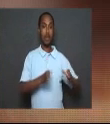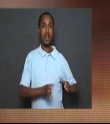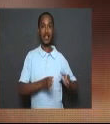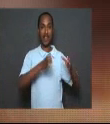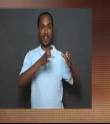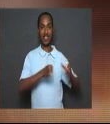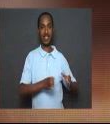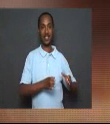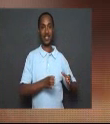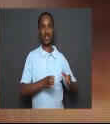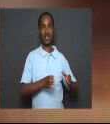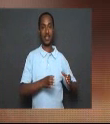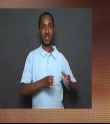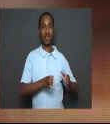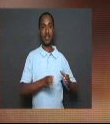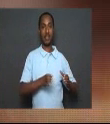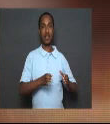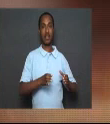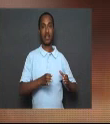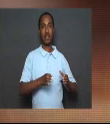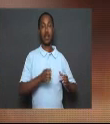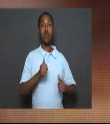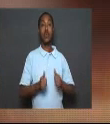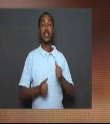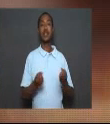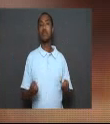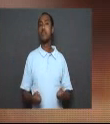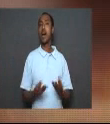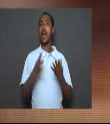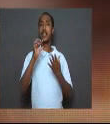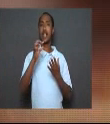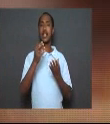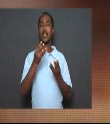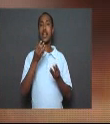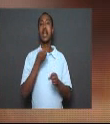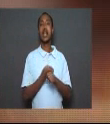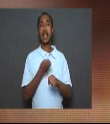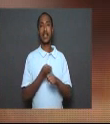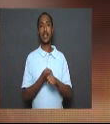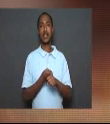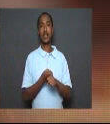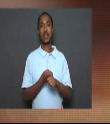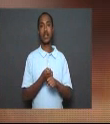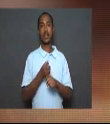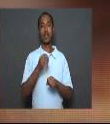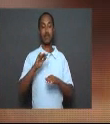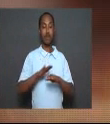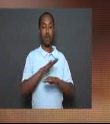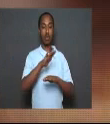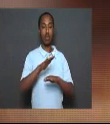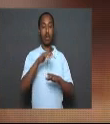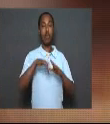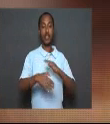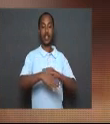furnace. The slag, which is much less dense, floats on the surface of